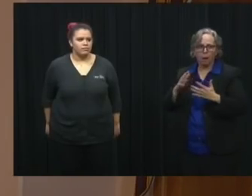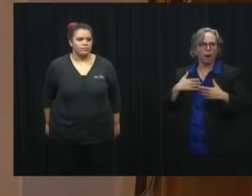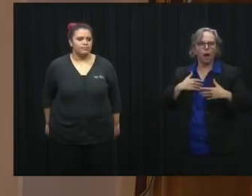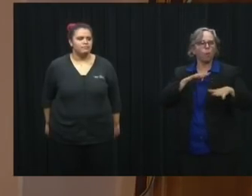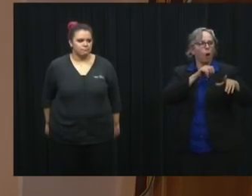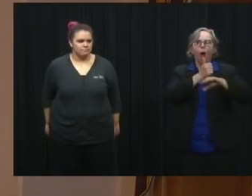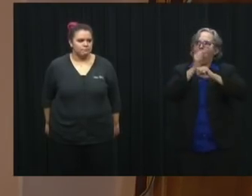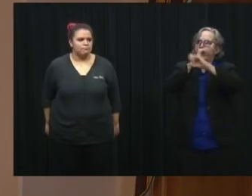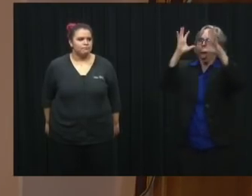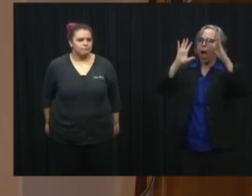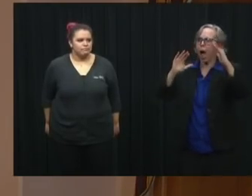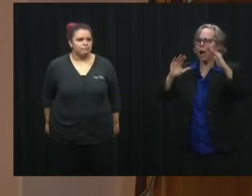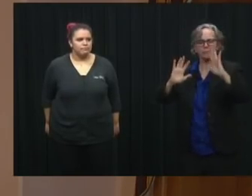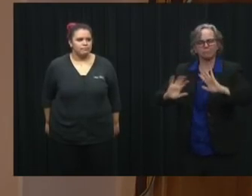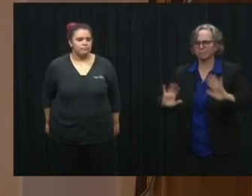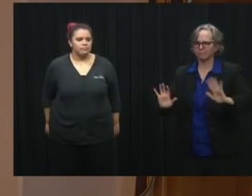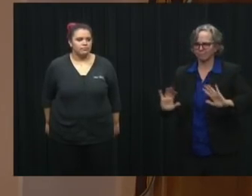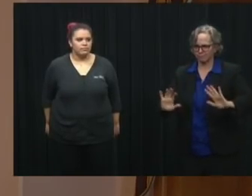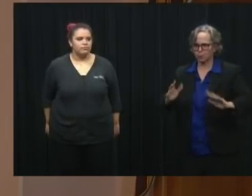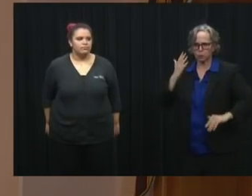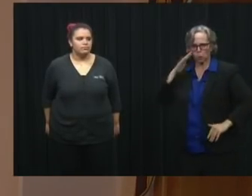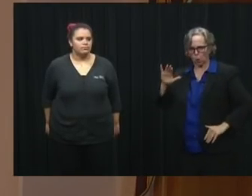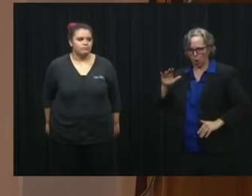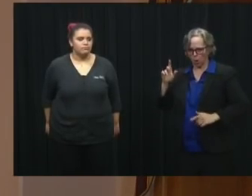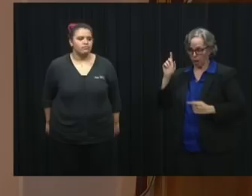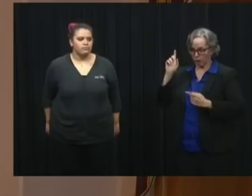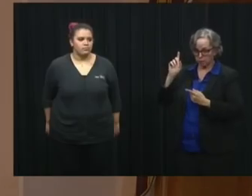get that out to you as soon as we know it. Thanks.